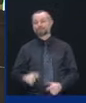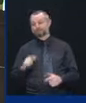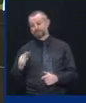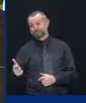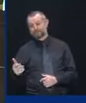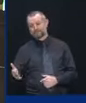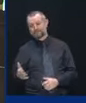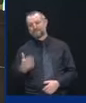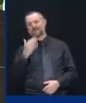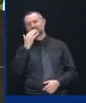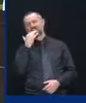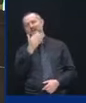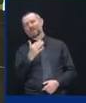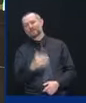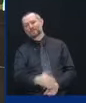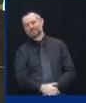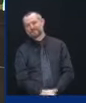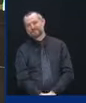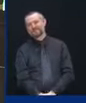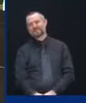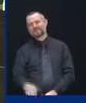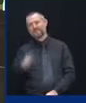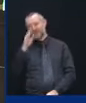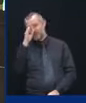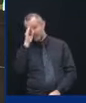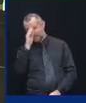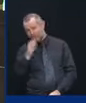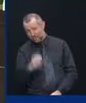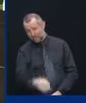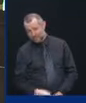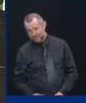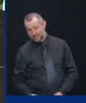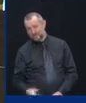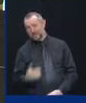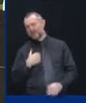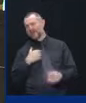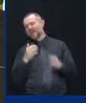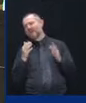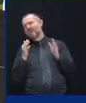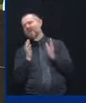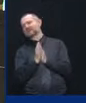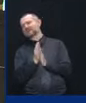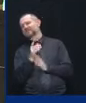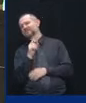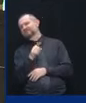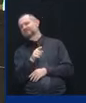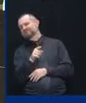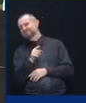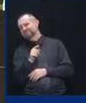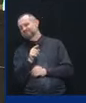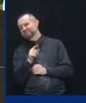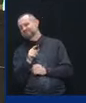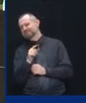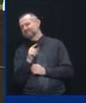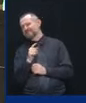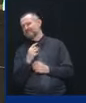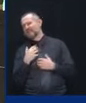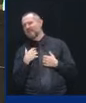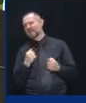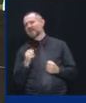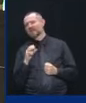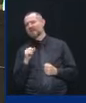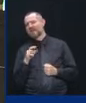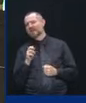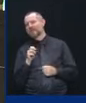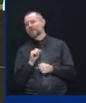Thank you. Hello, everyone. I want to ask you a bit of clarity in regards to the healthcare workers. You essentially said this